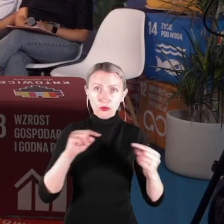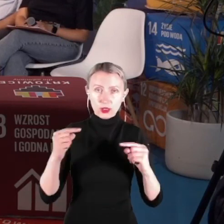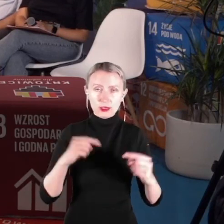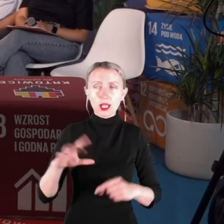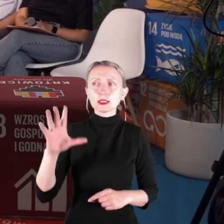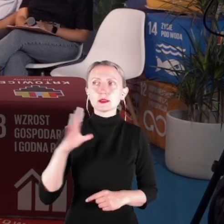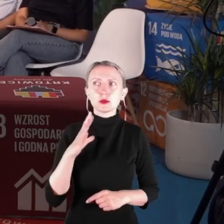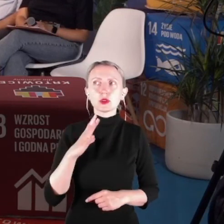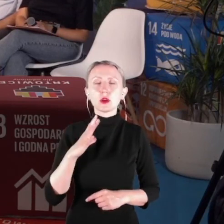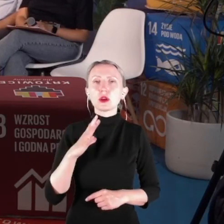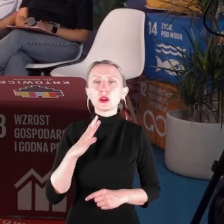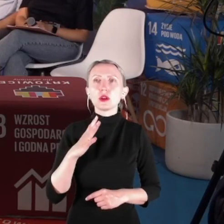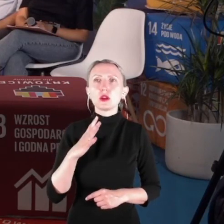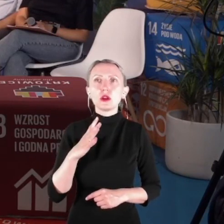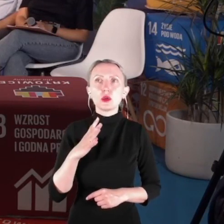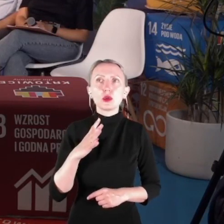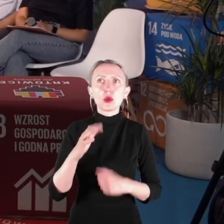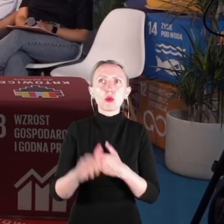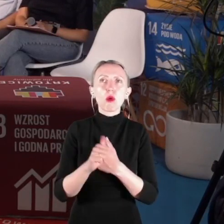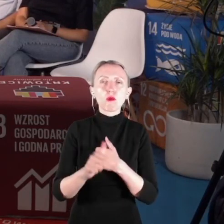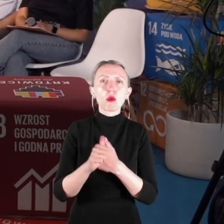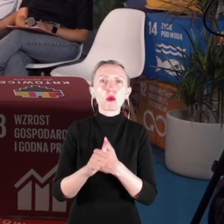the selectiepaaltje, the selection poll,